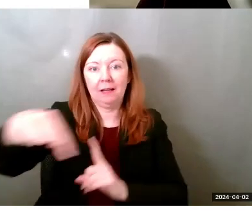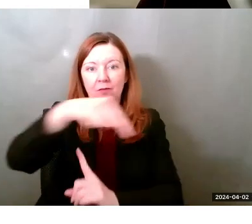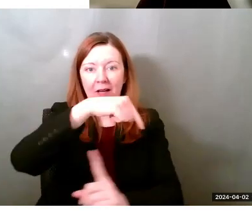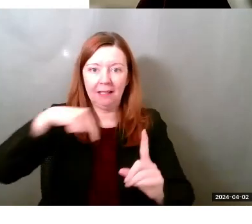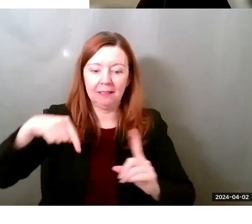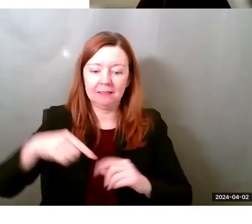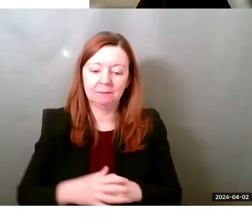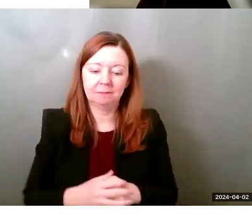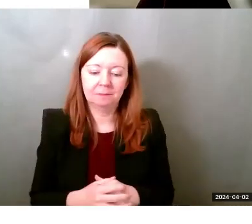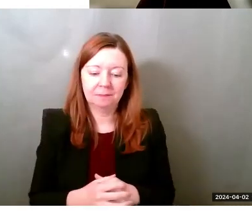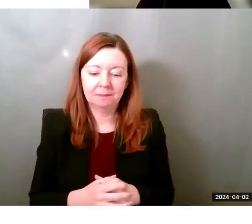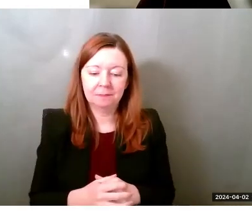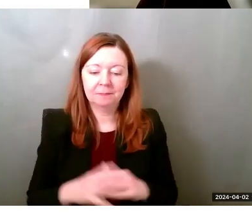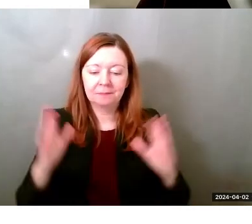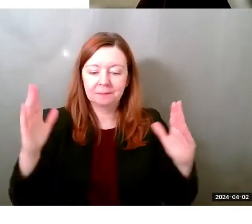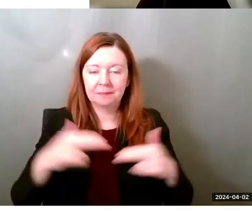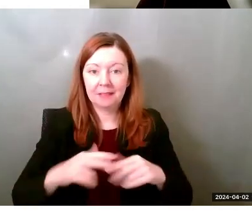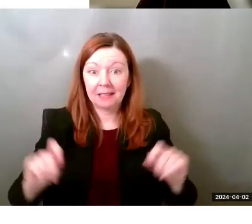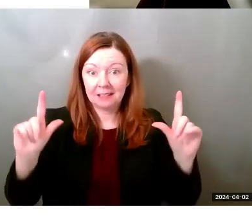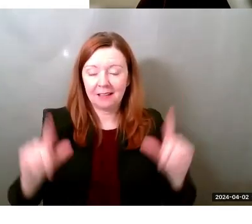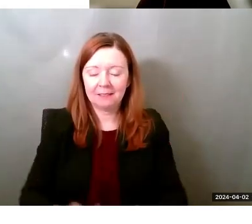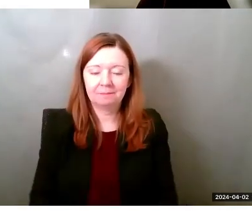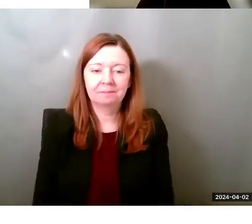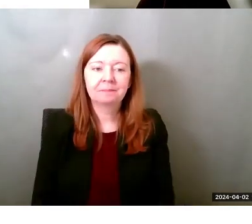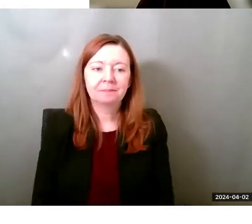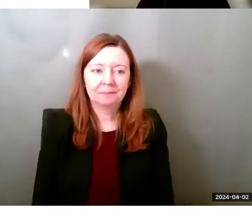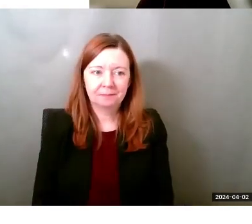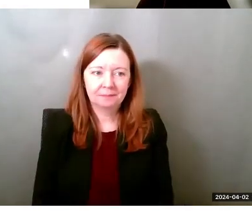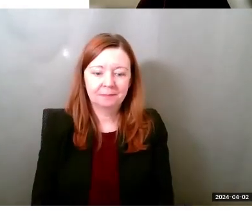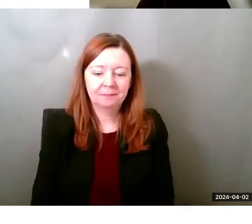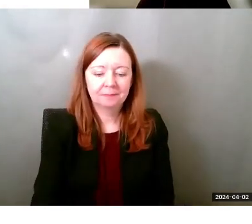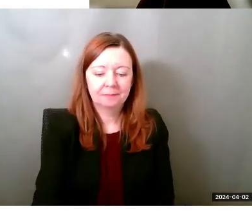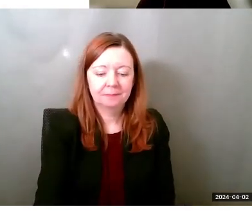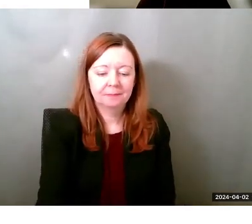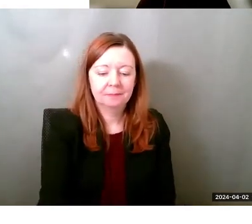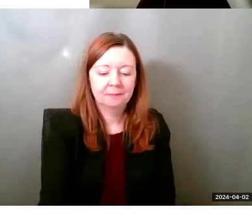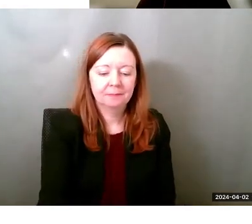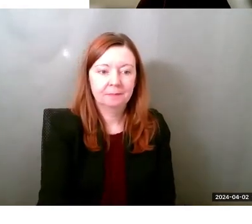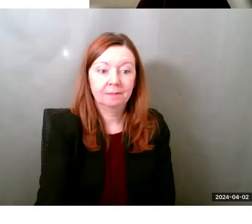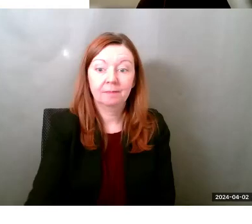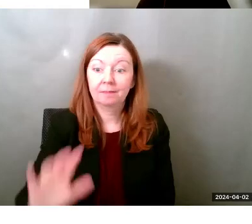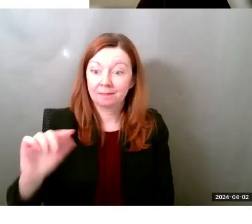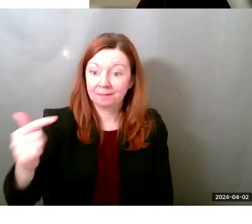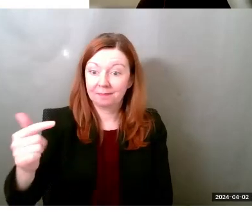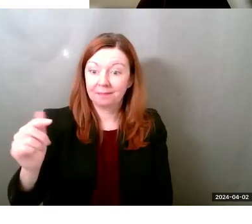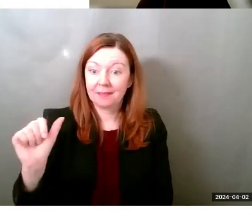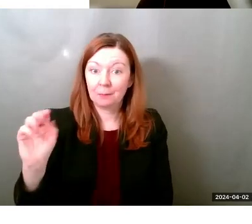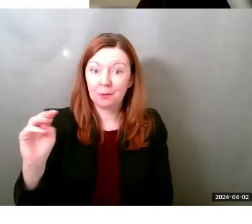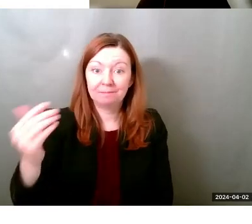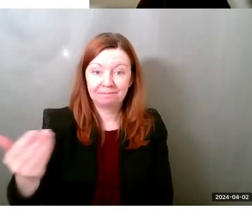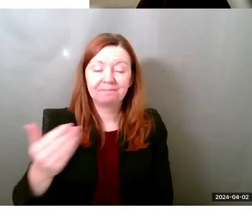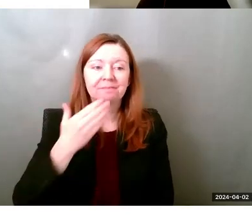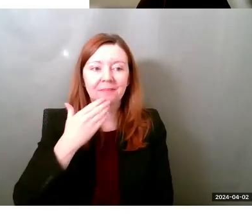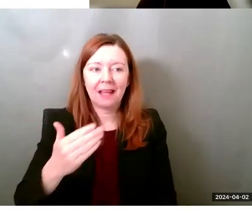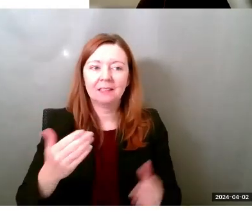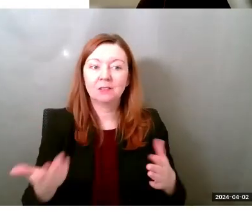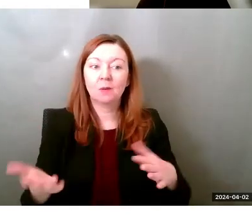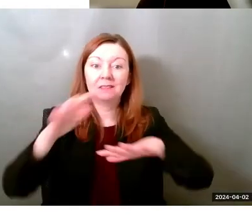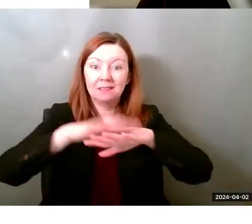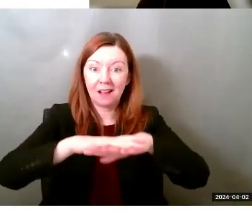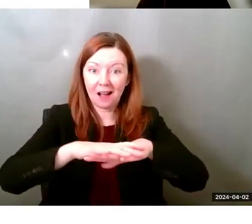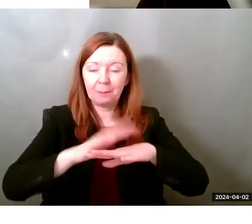Next slide. Anne-Marie. Yeah, thanks, Alex. So on top of